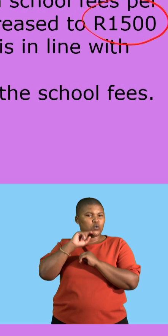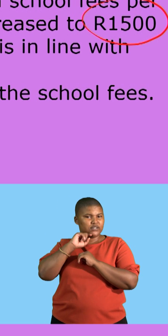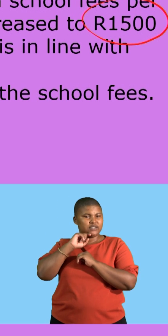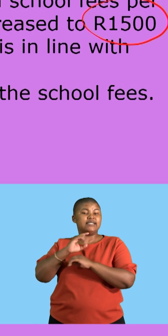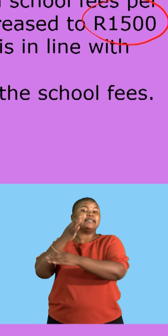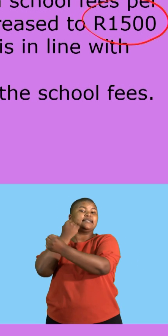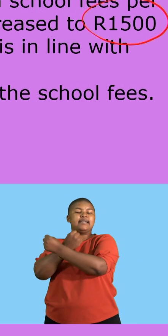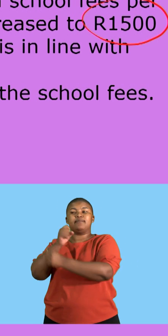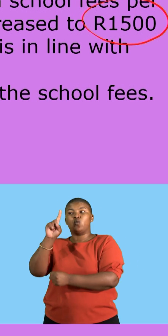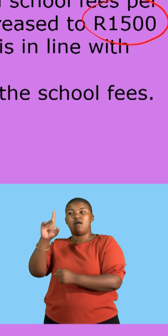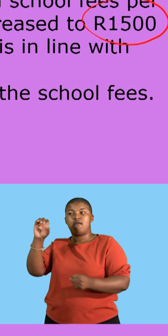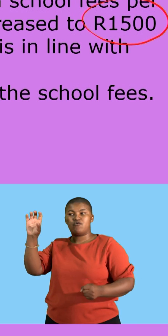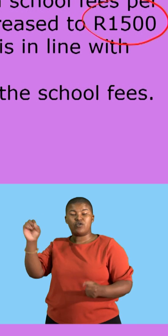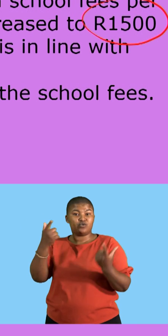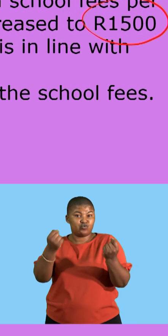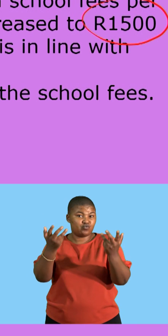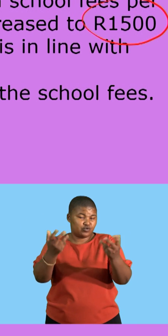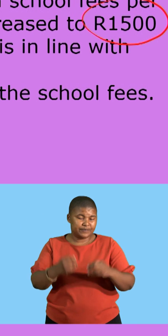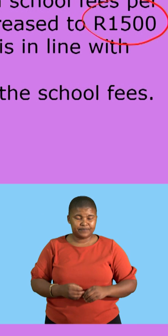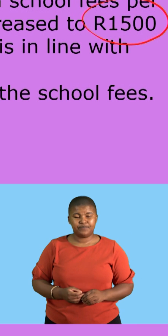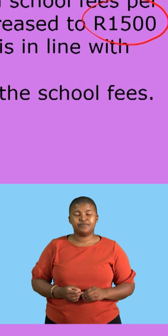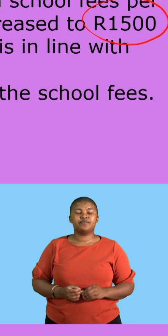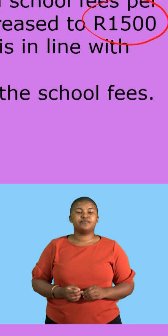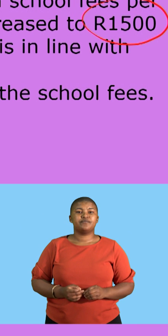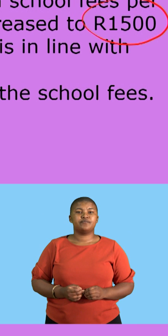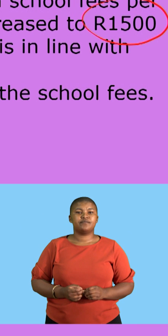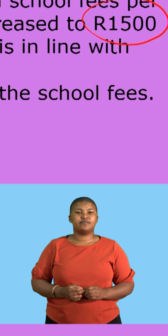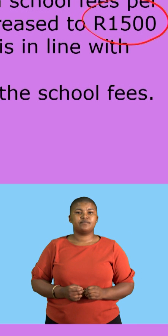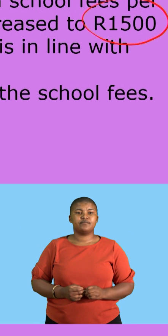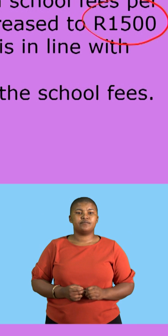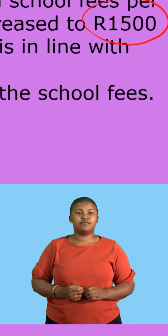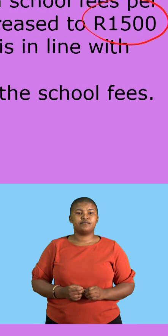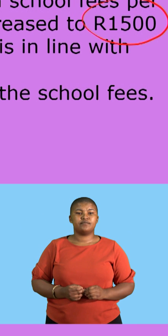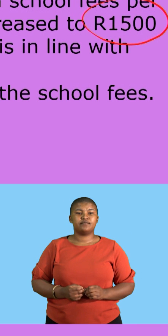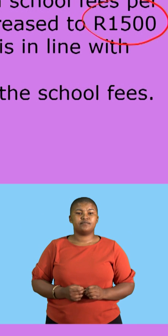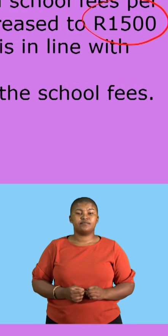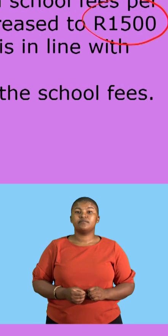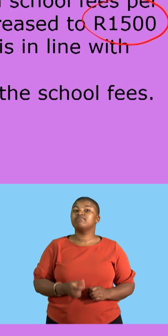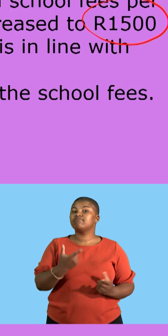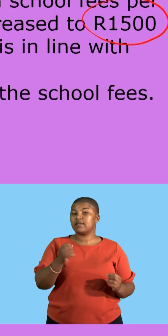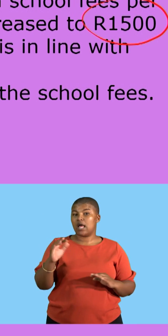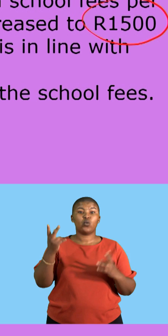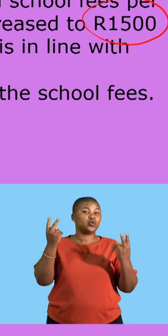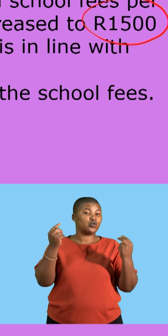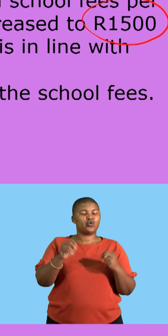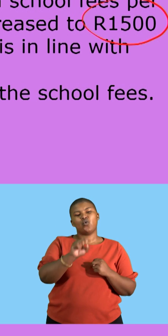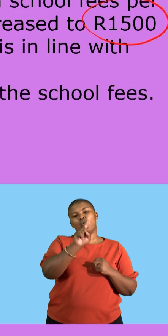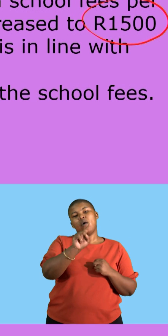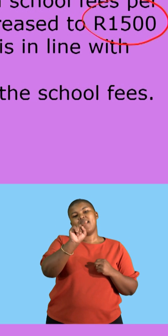over old times 100. So that's going to be